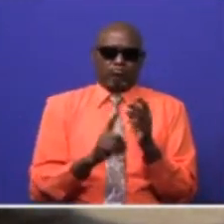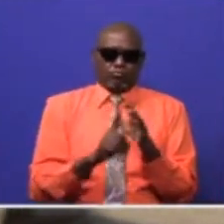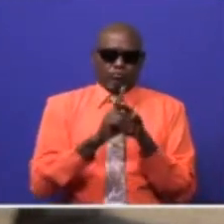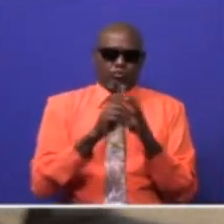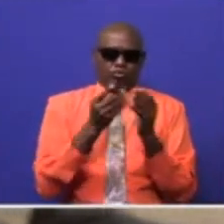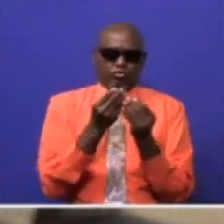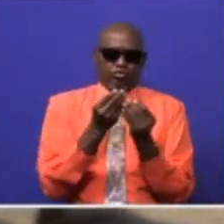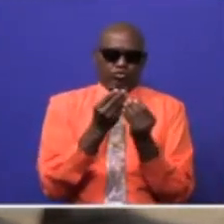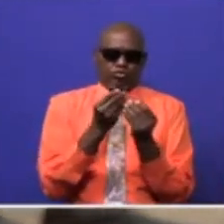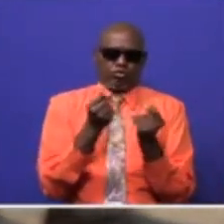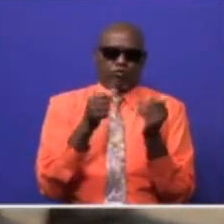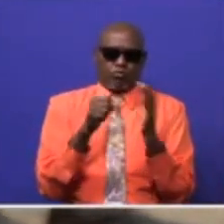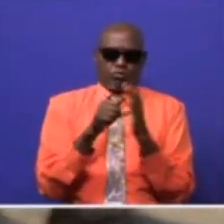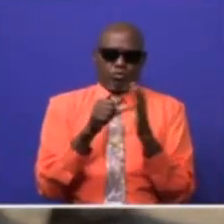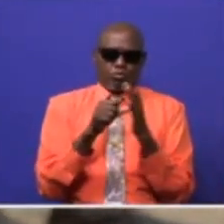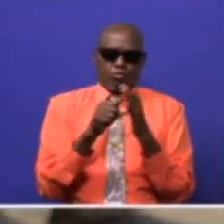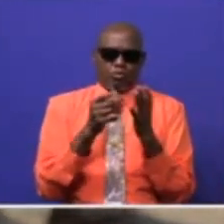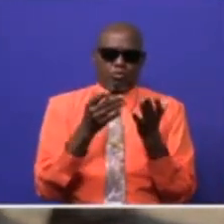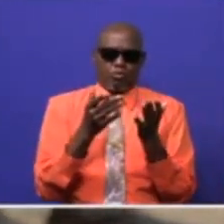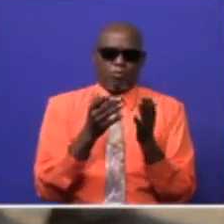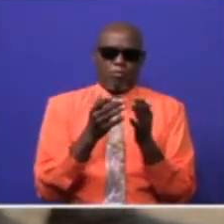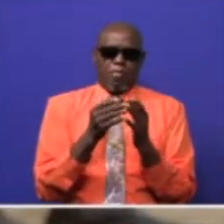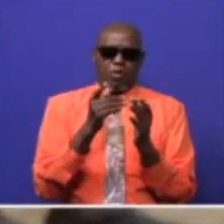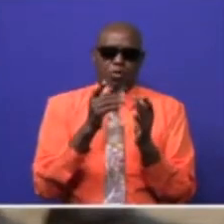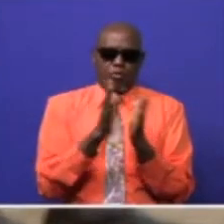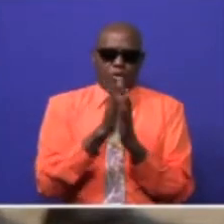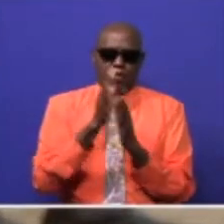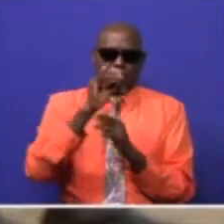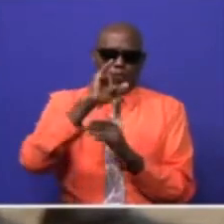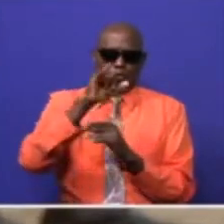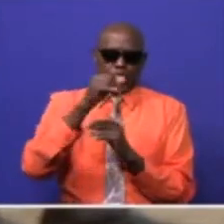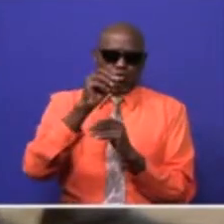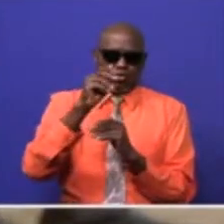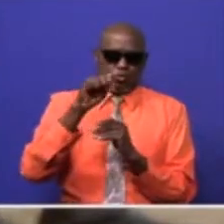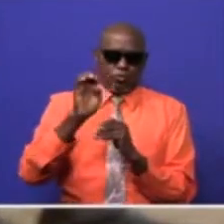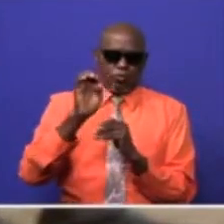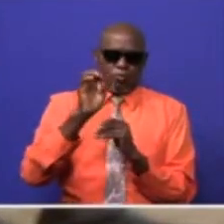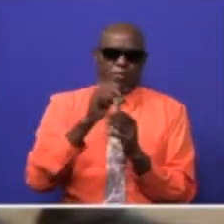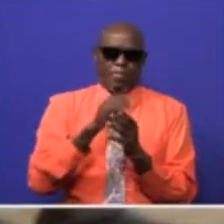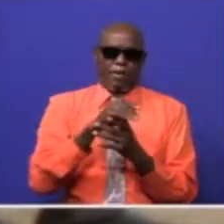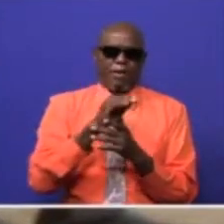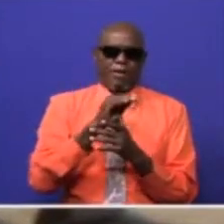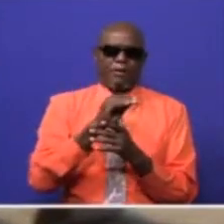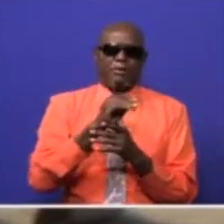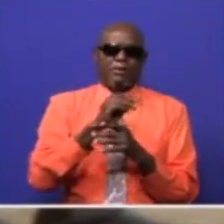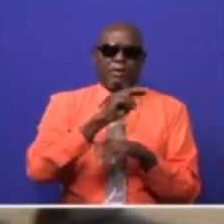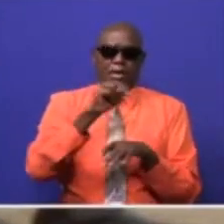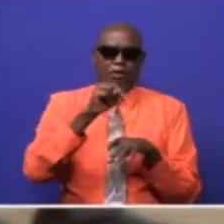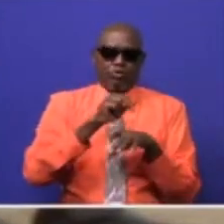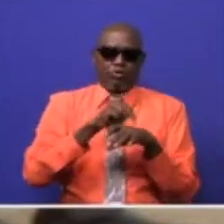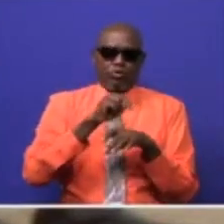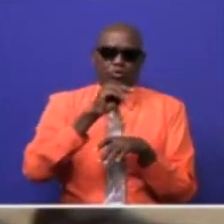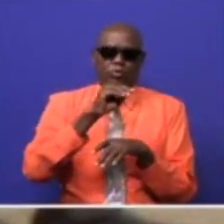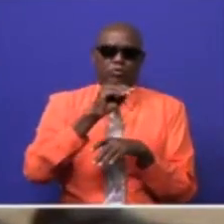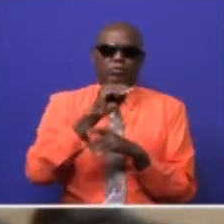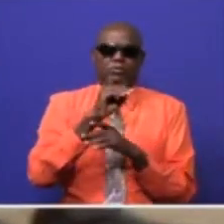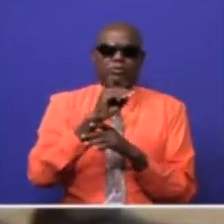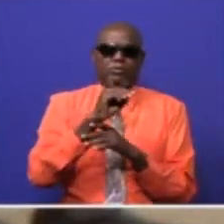the party runs with a constitution and that any claims made outside the National Executive Committee and outside the party's